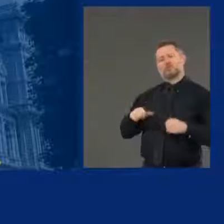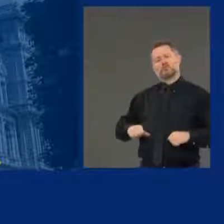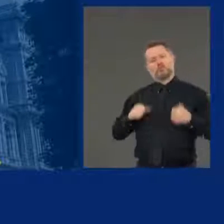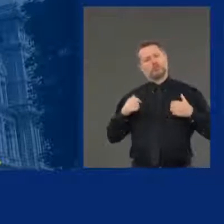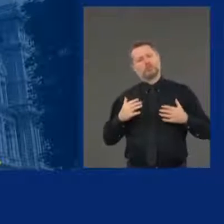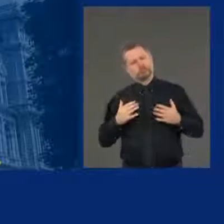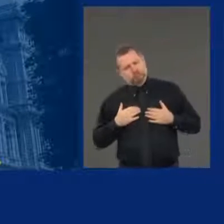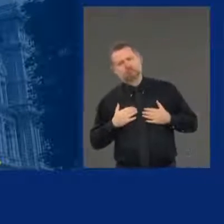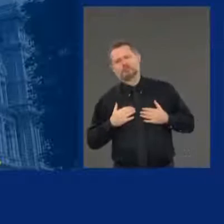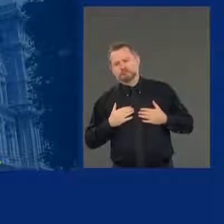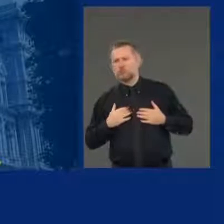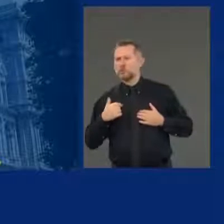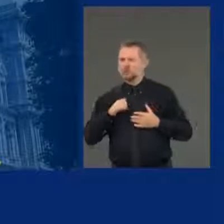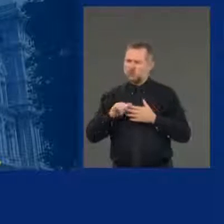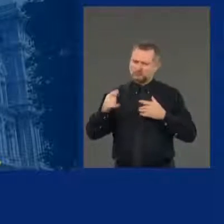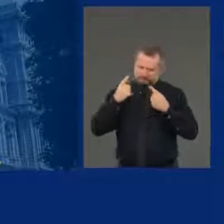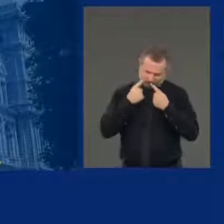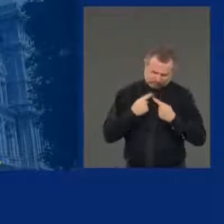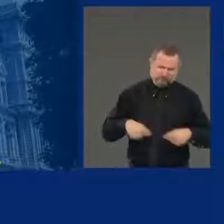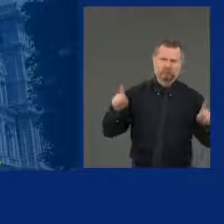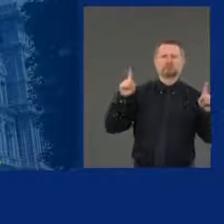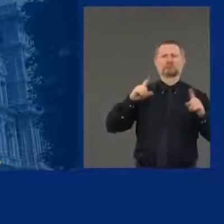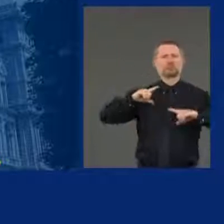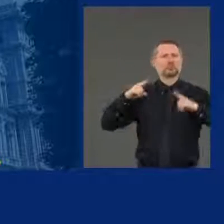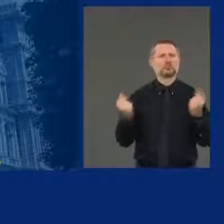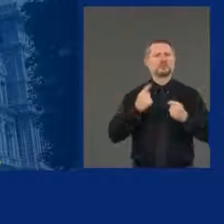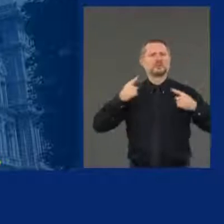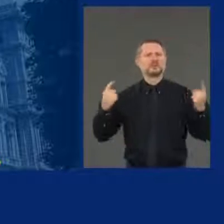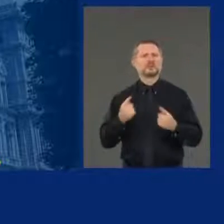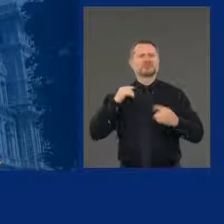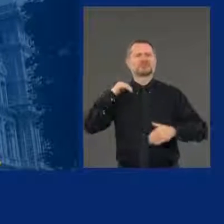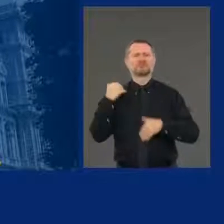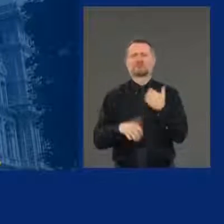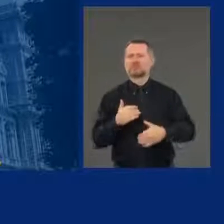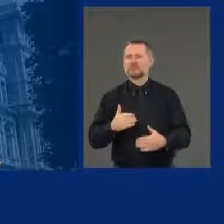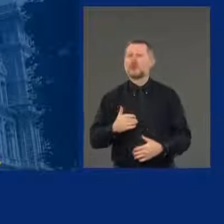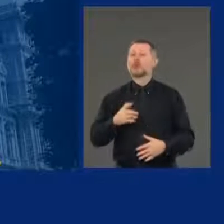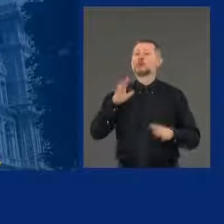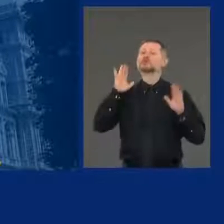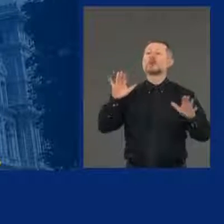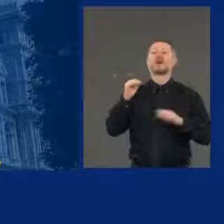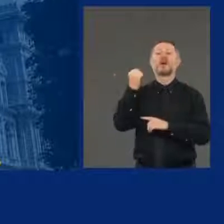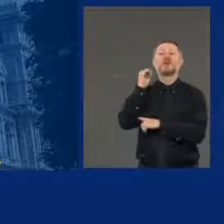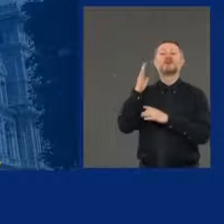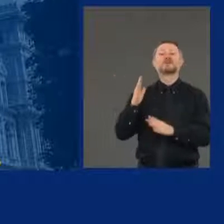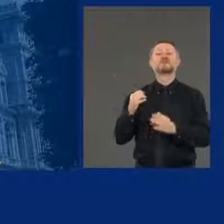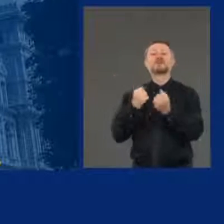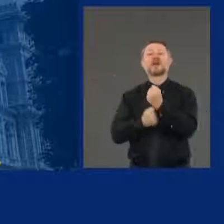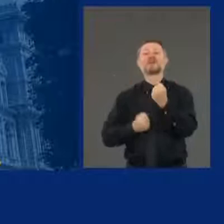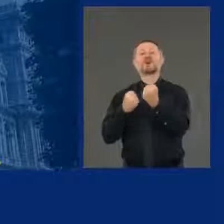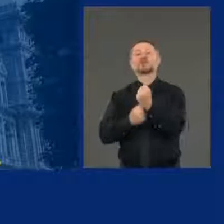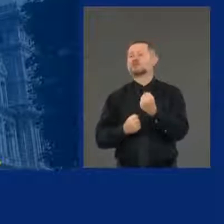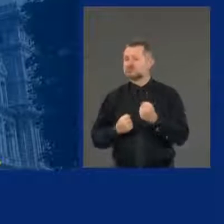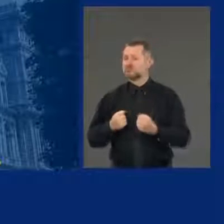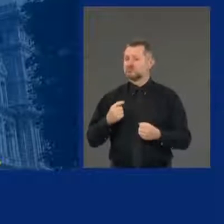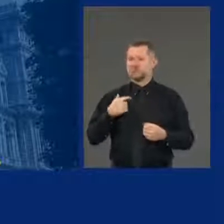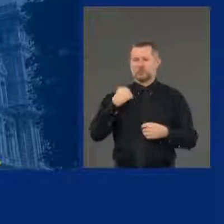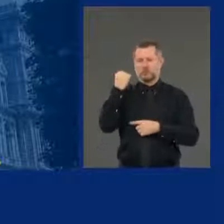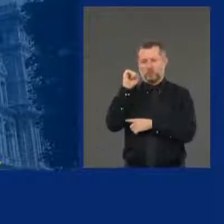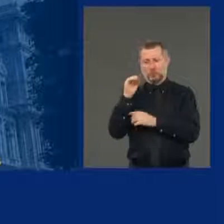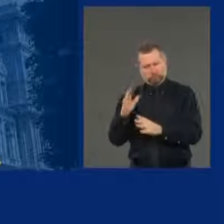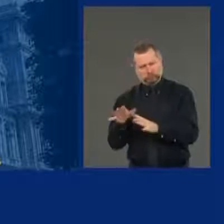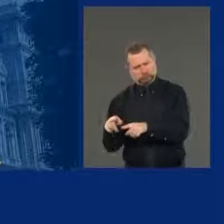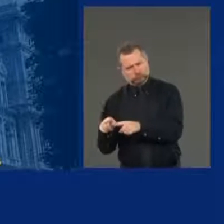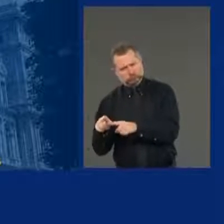acted, right? All the great activists in history will tell you protest is a means to an